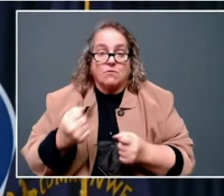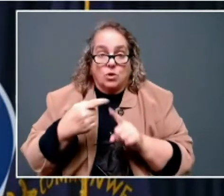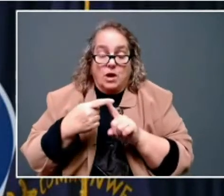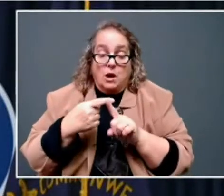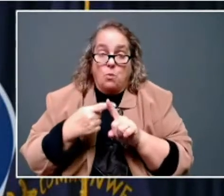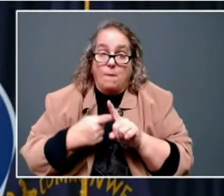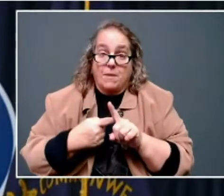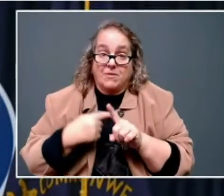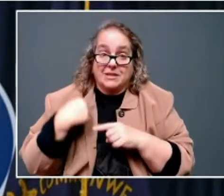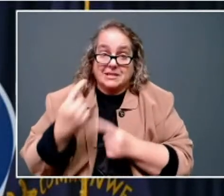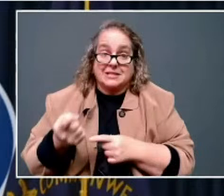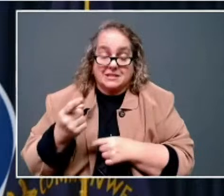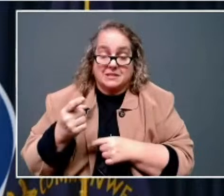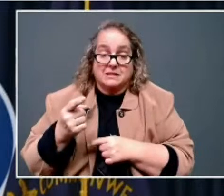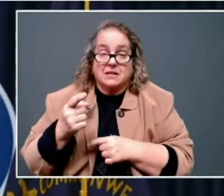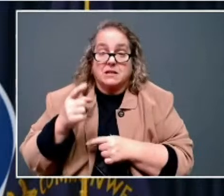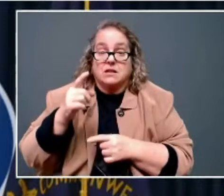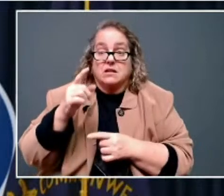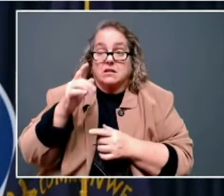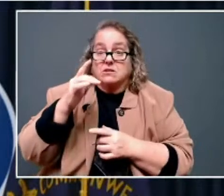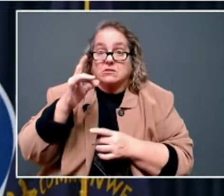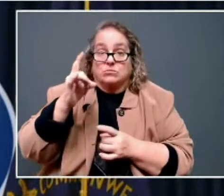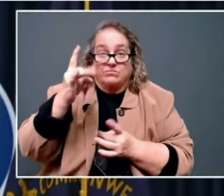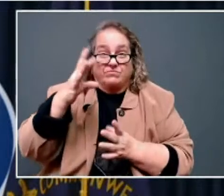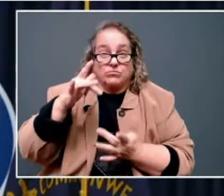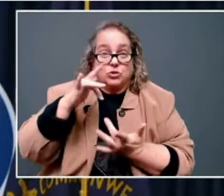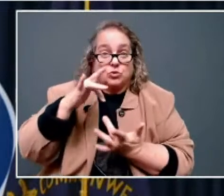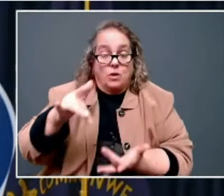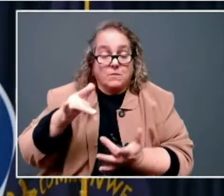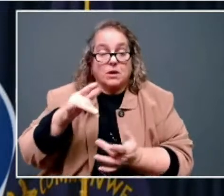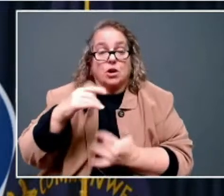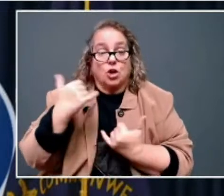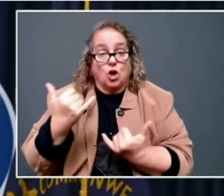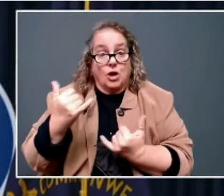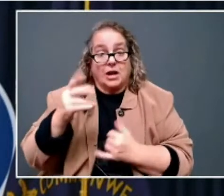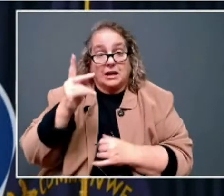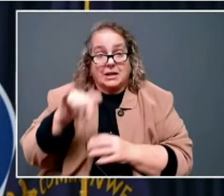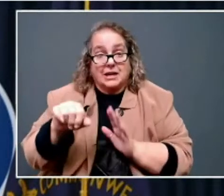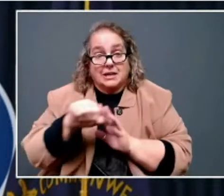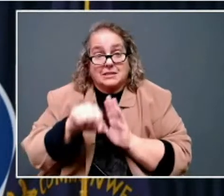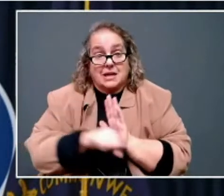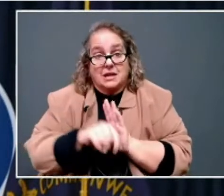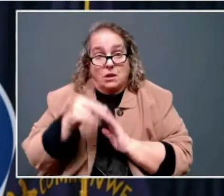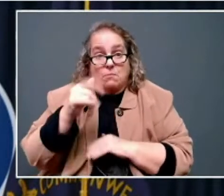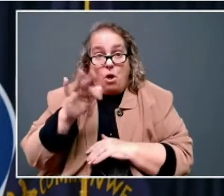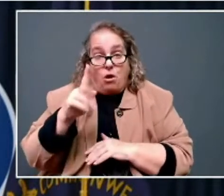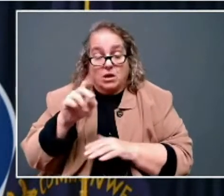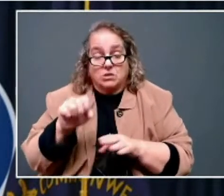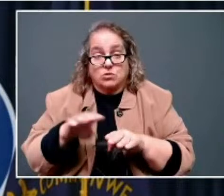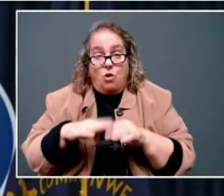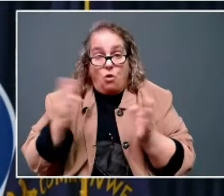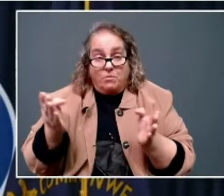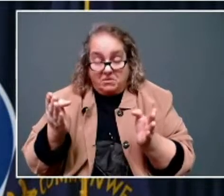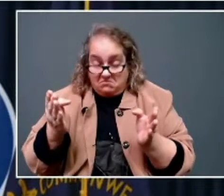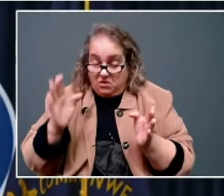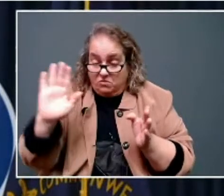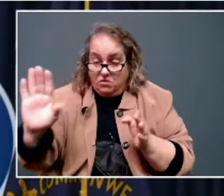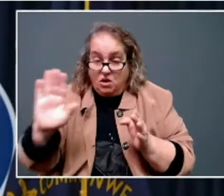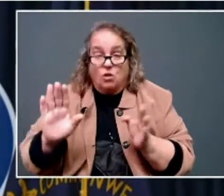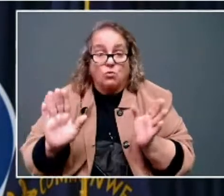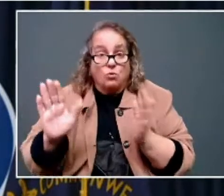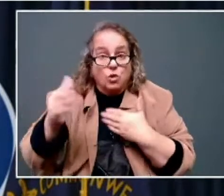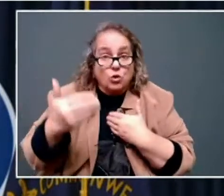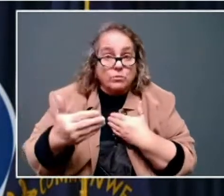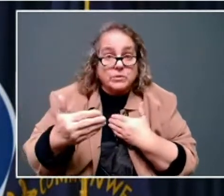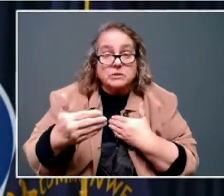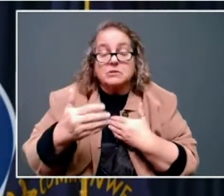since the deadly storms hit. Currently, Kentucky State Parks open their arms and their rooms and